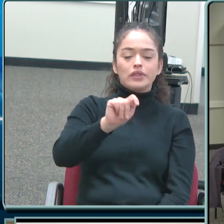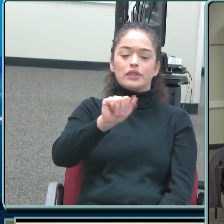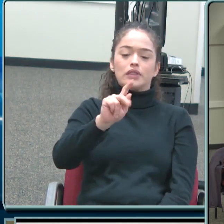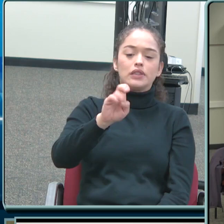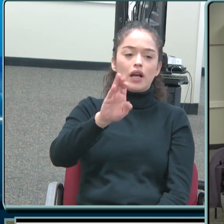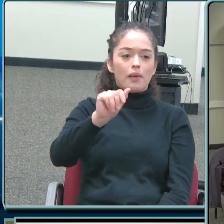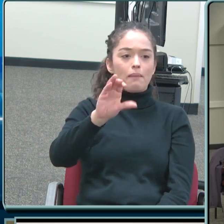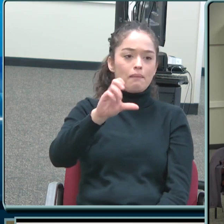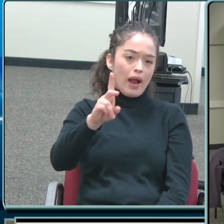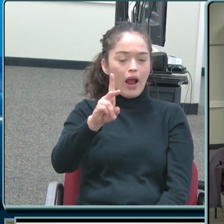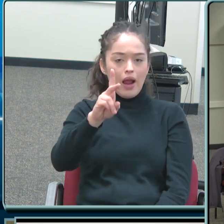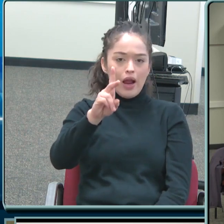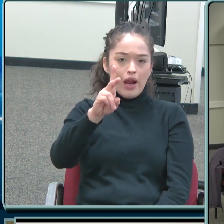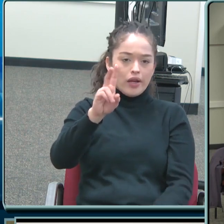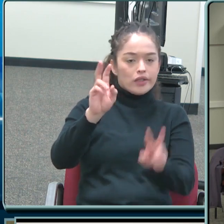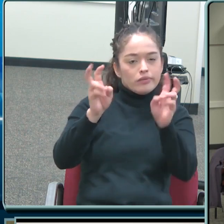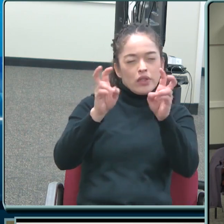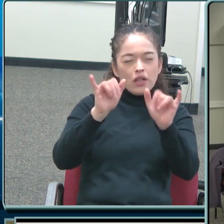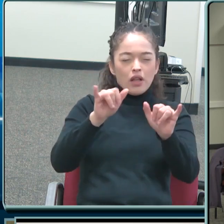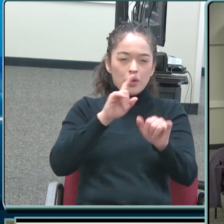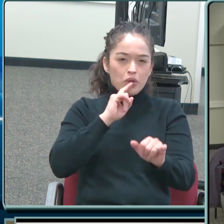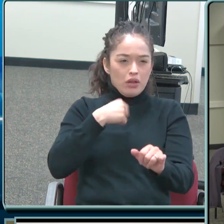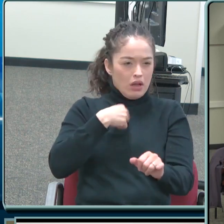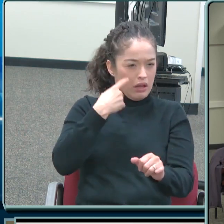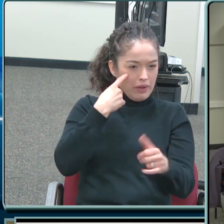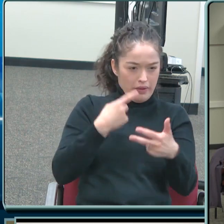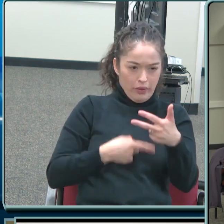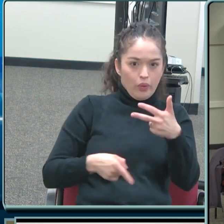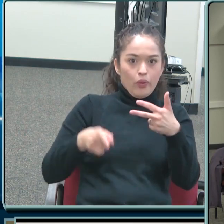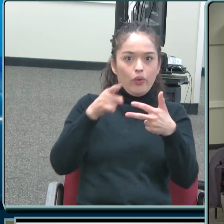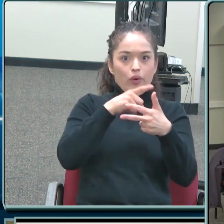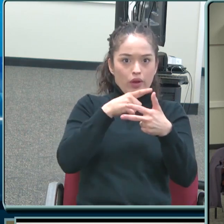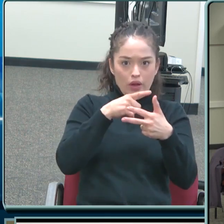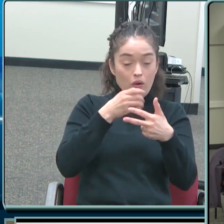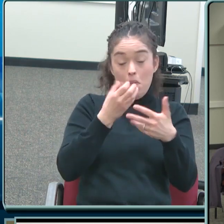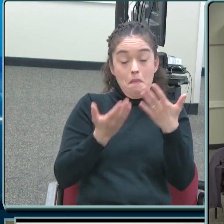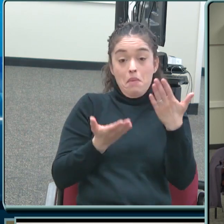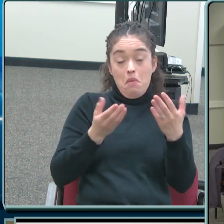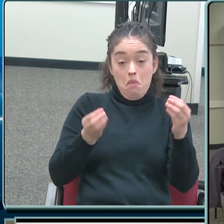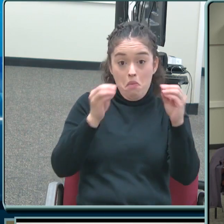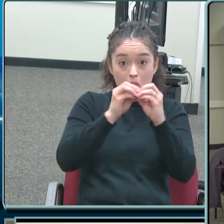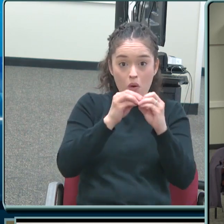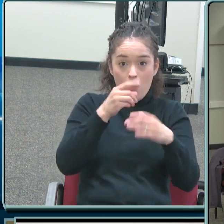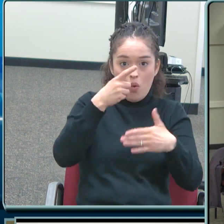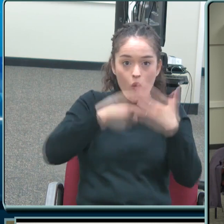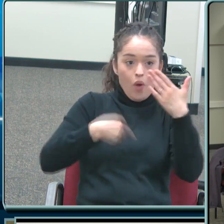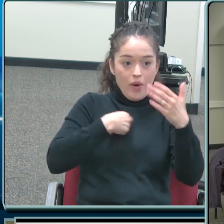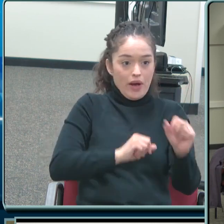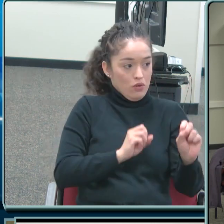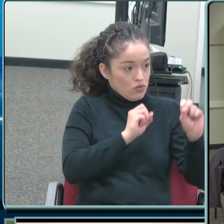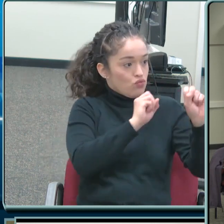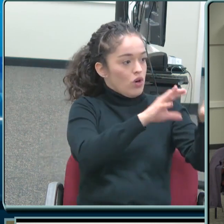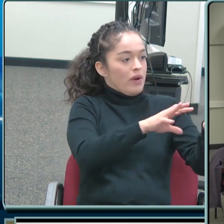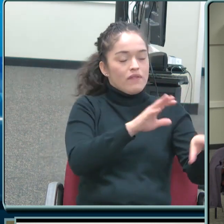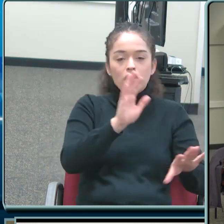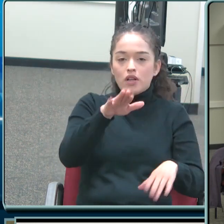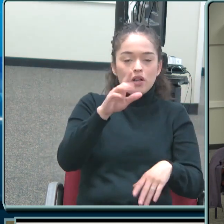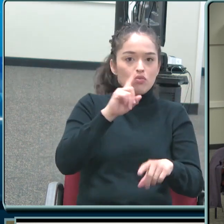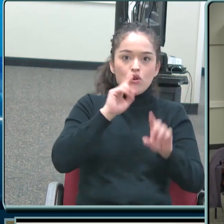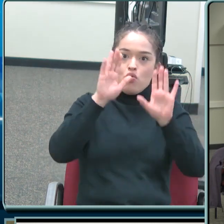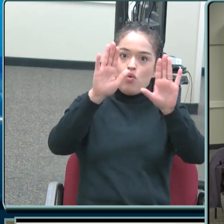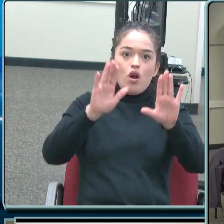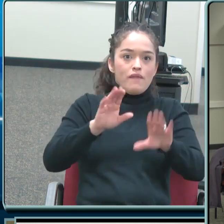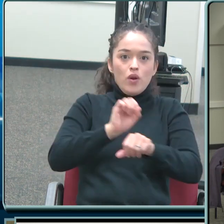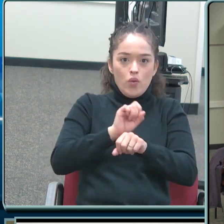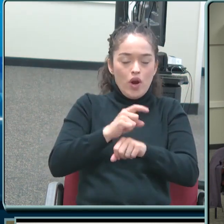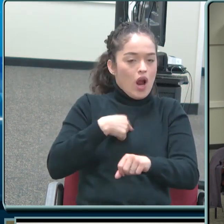drug take back as well, which saw, I think, a threefold increase, if not more, in terms of what was being dropped off. So doing great work down there, and so I